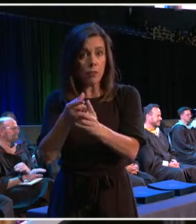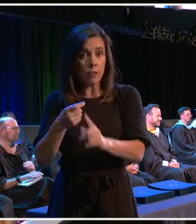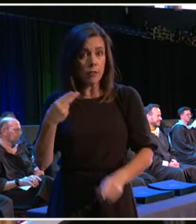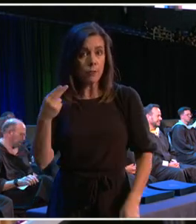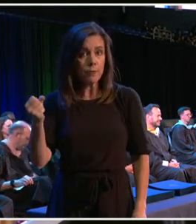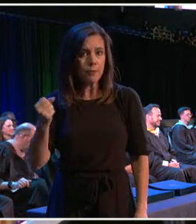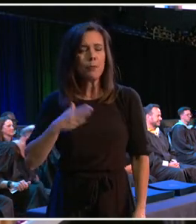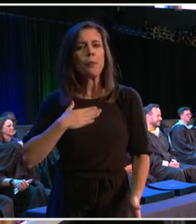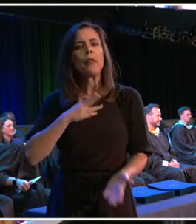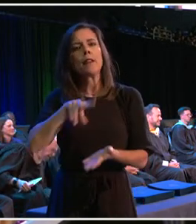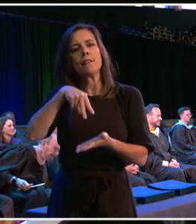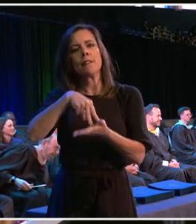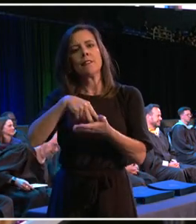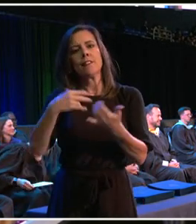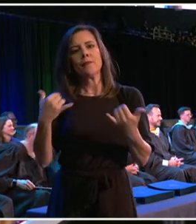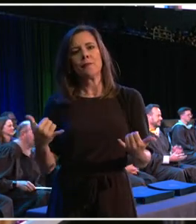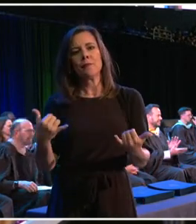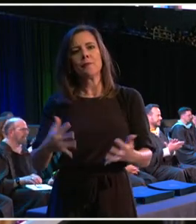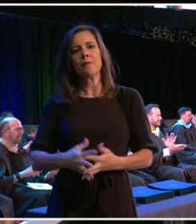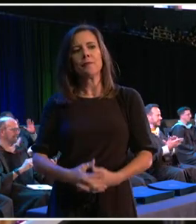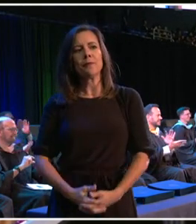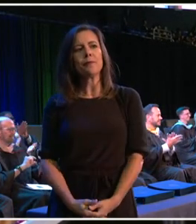and be recognized at this time.